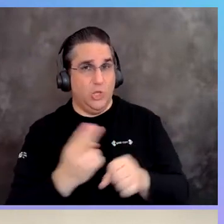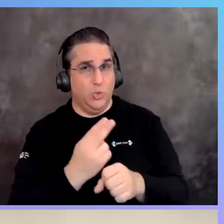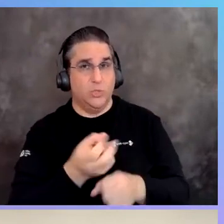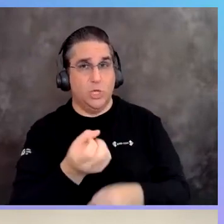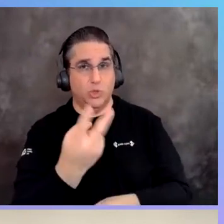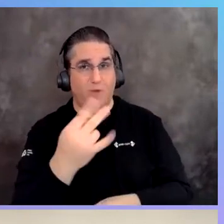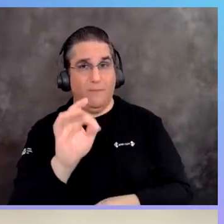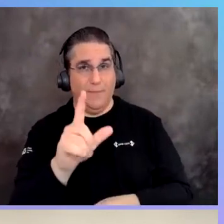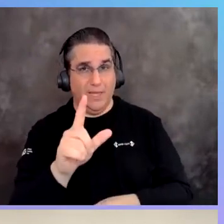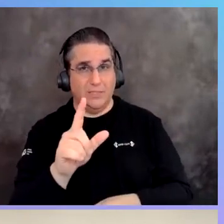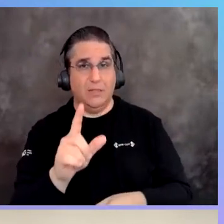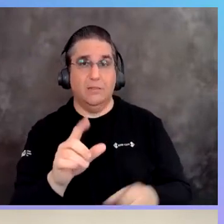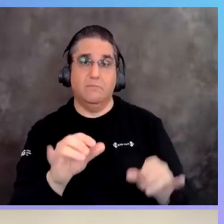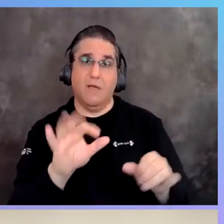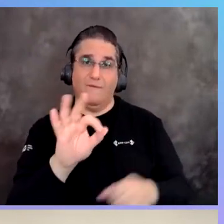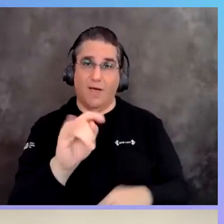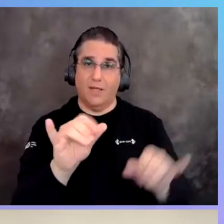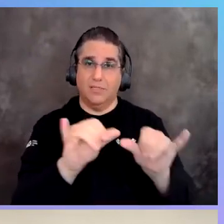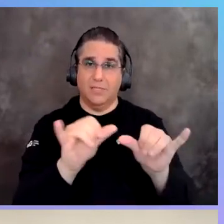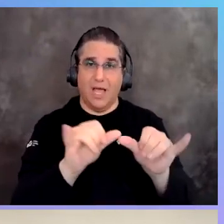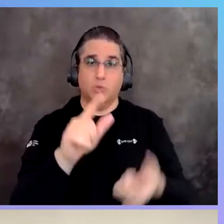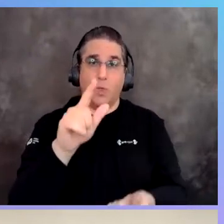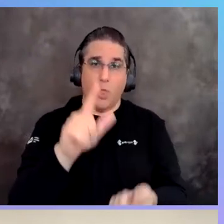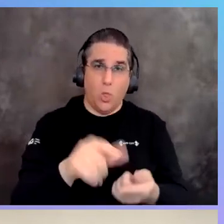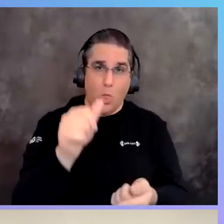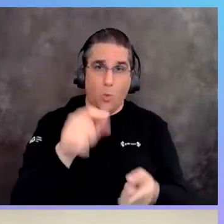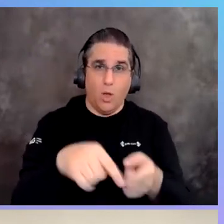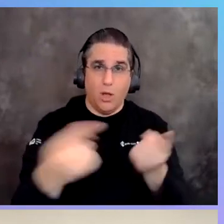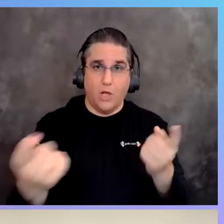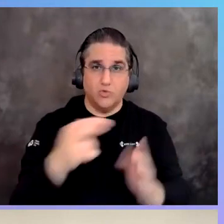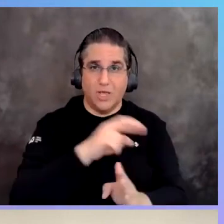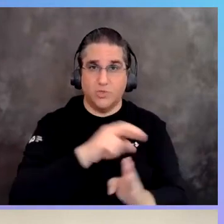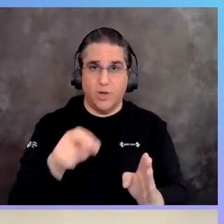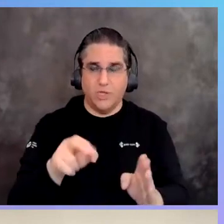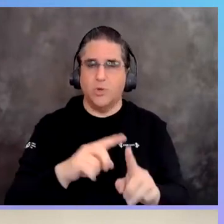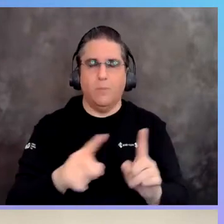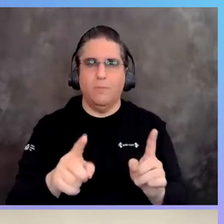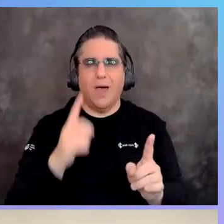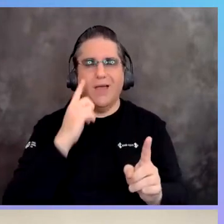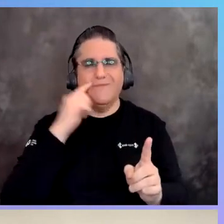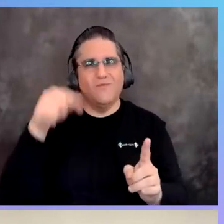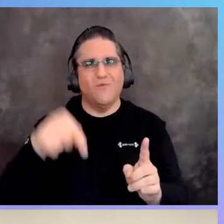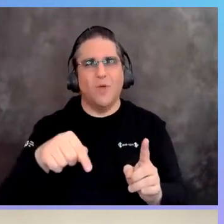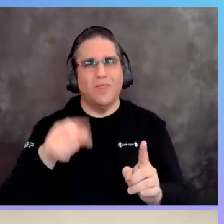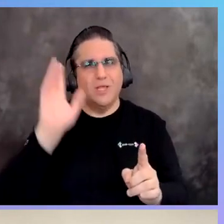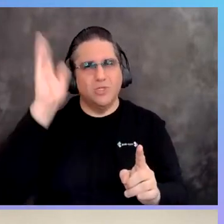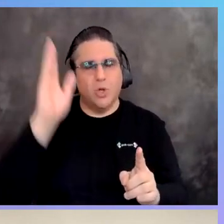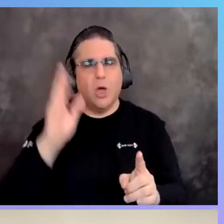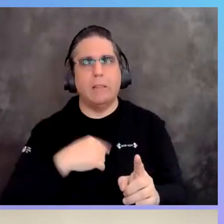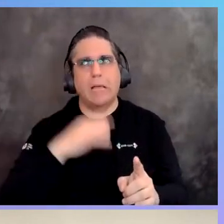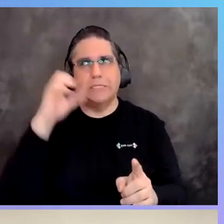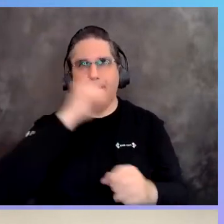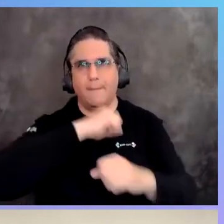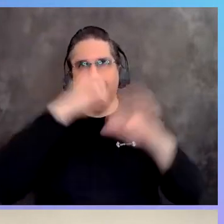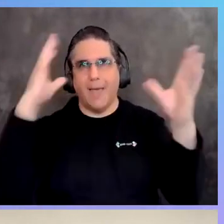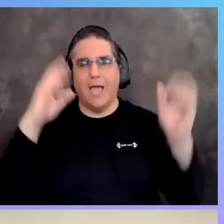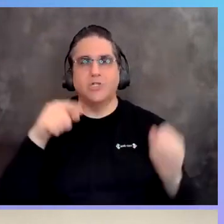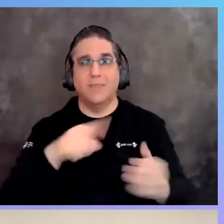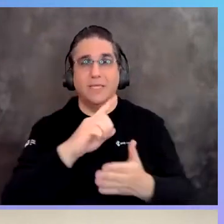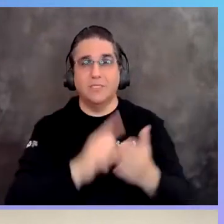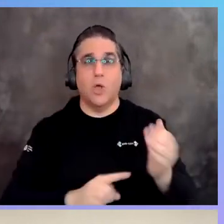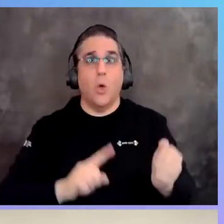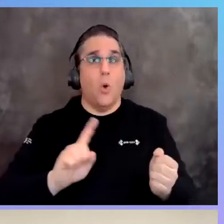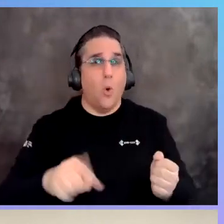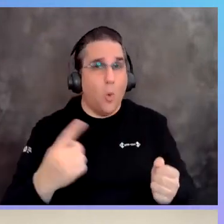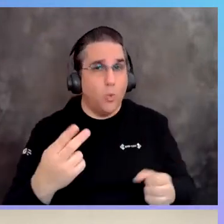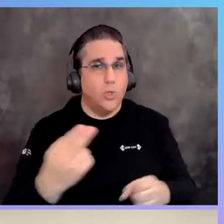at a lower contrast ratio, let's say for the sake of this talk that designers only use 12 pixel font size when the